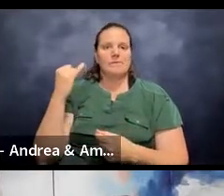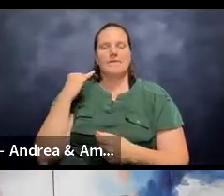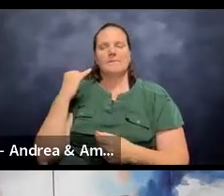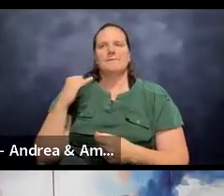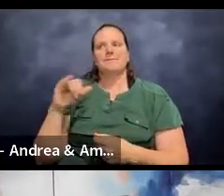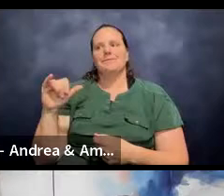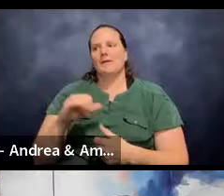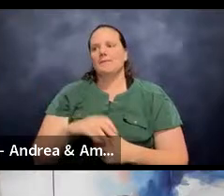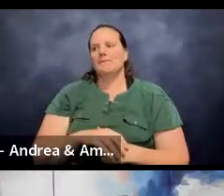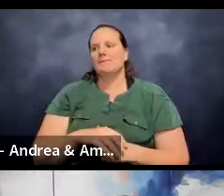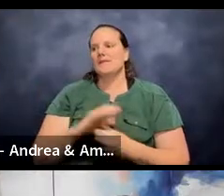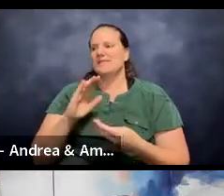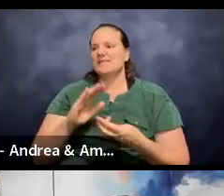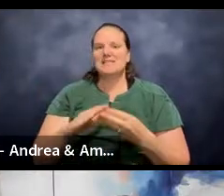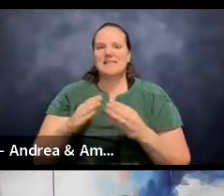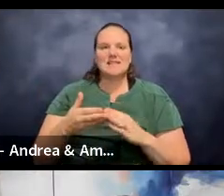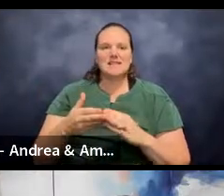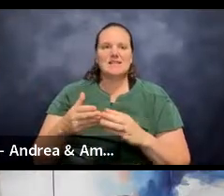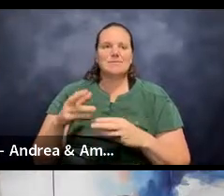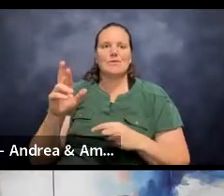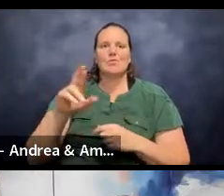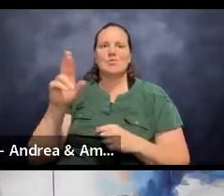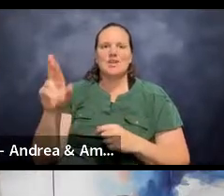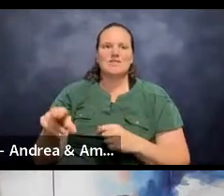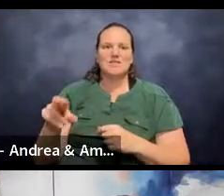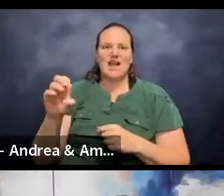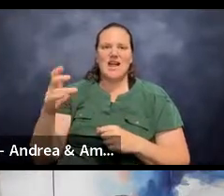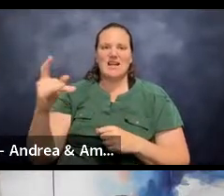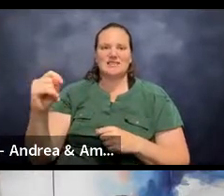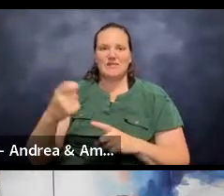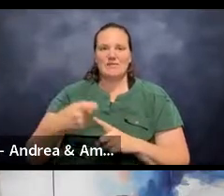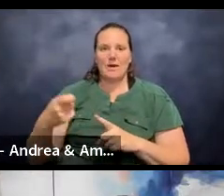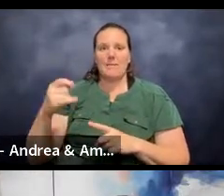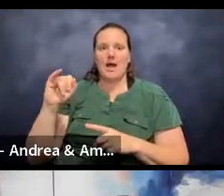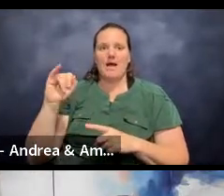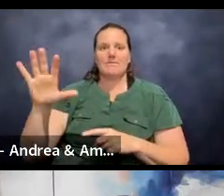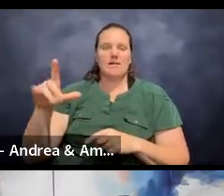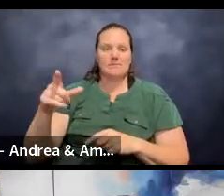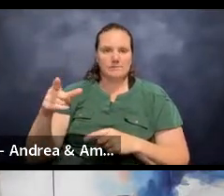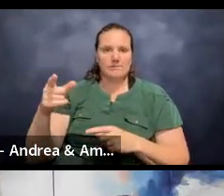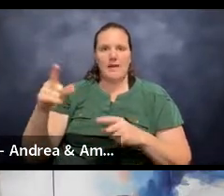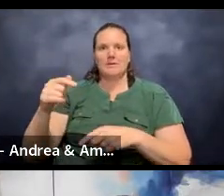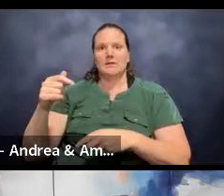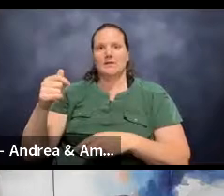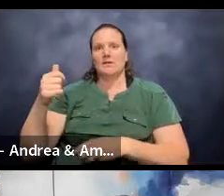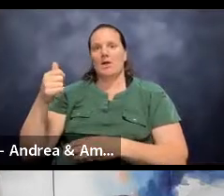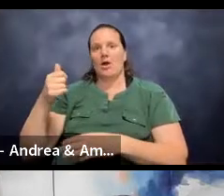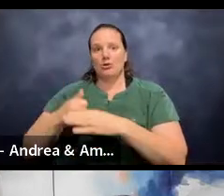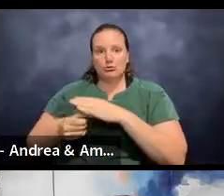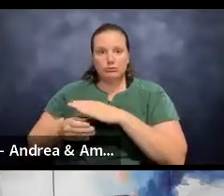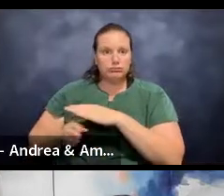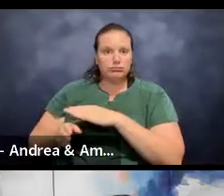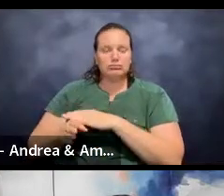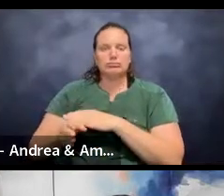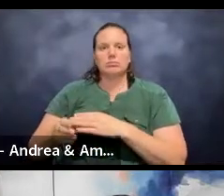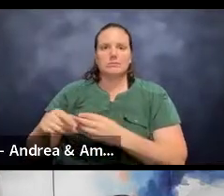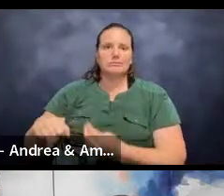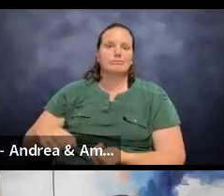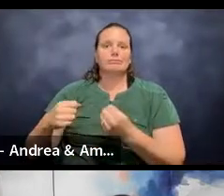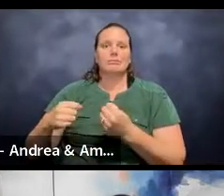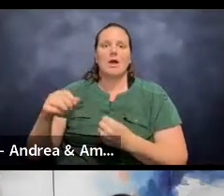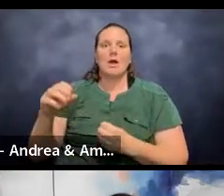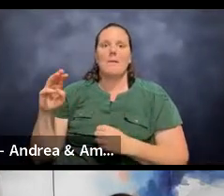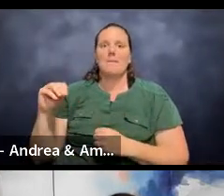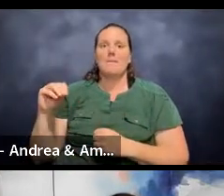up at the city of Ridgefield or the Ridgefield exit off of I-5, when Tappanee Underground dug up a mammoth